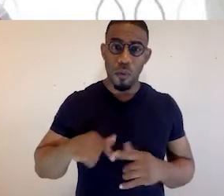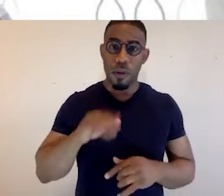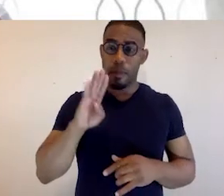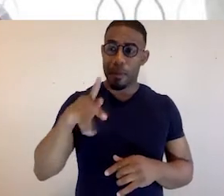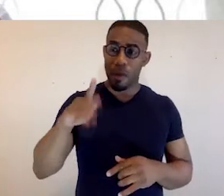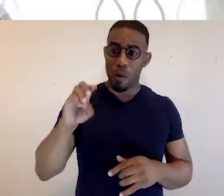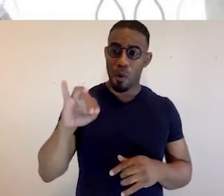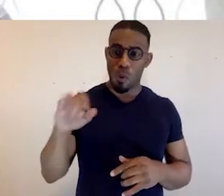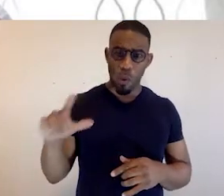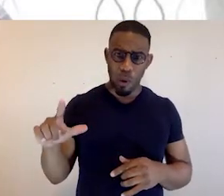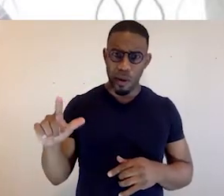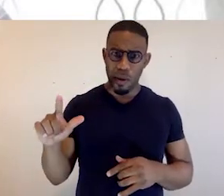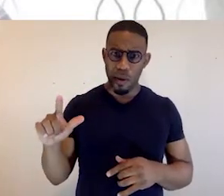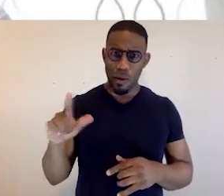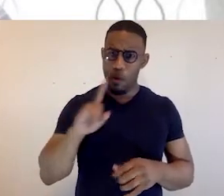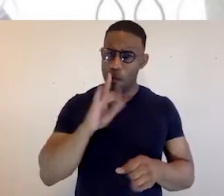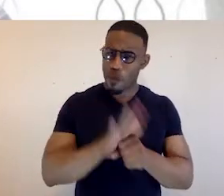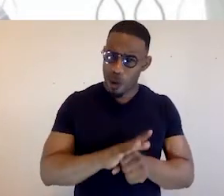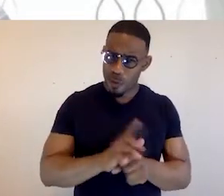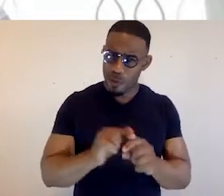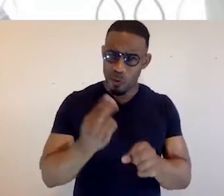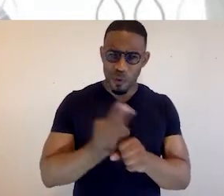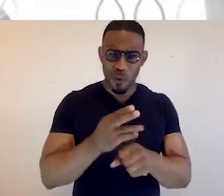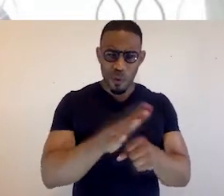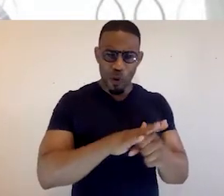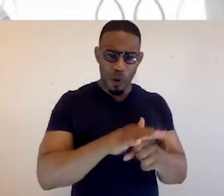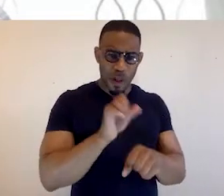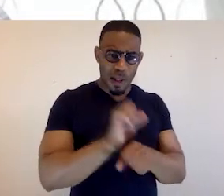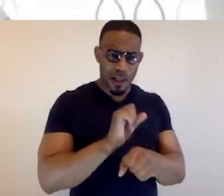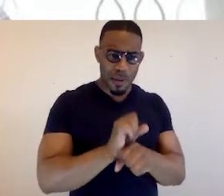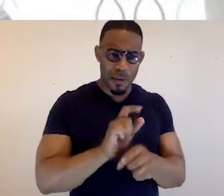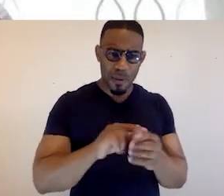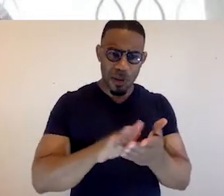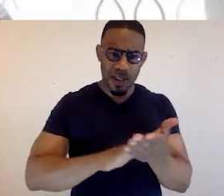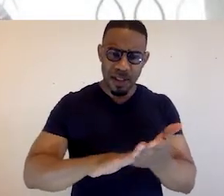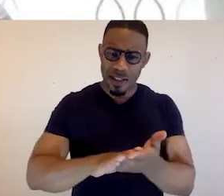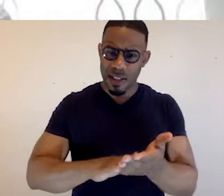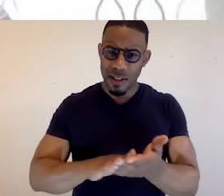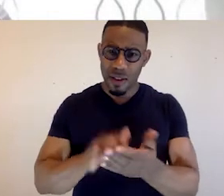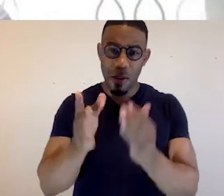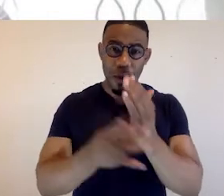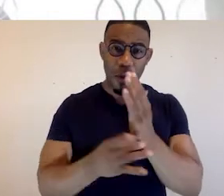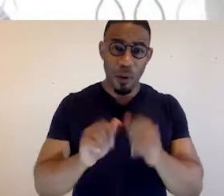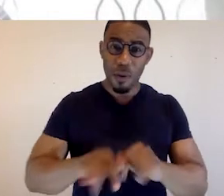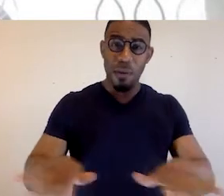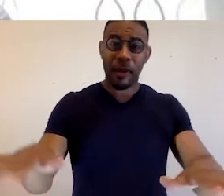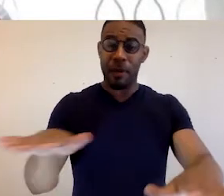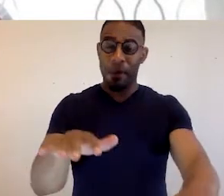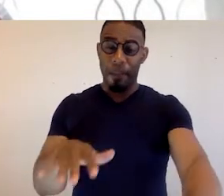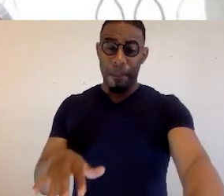Oil promised to use local labor to clean up their oil spill,